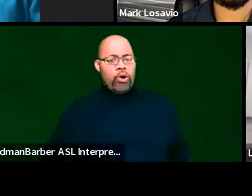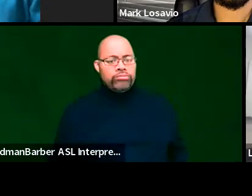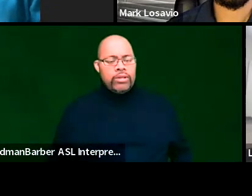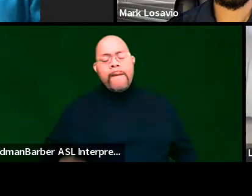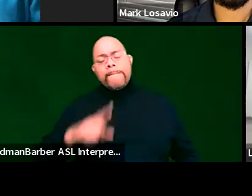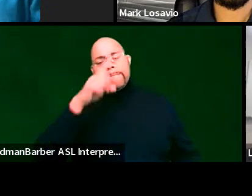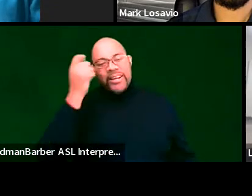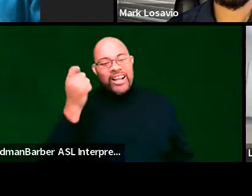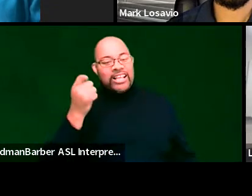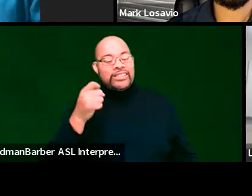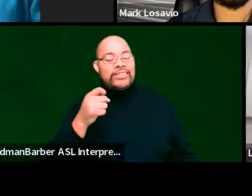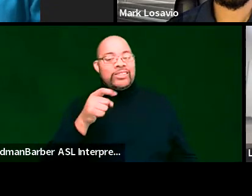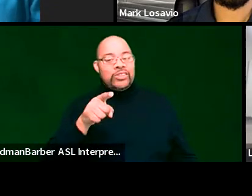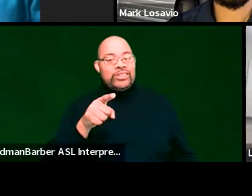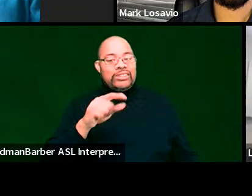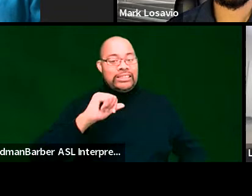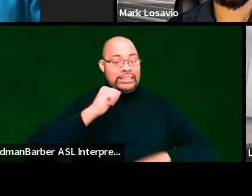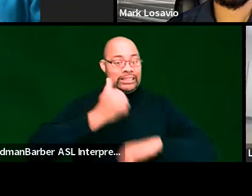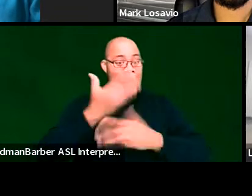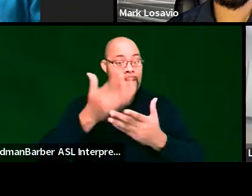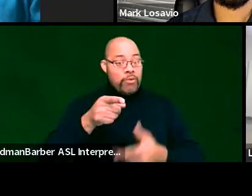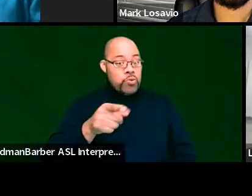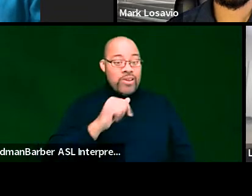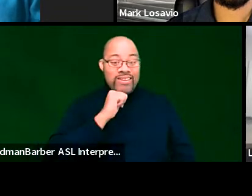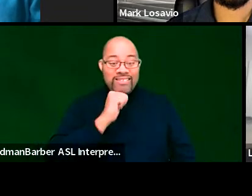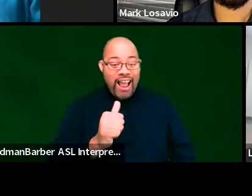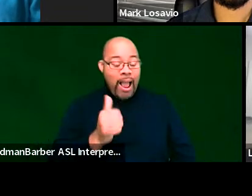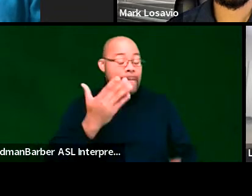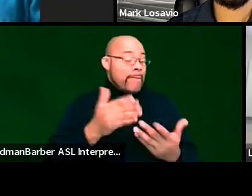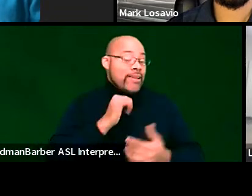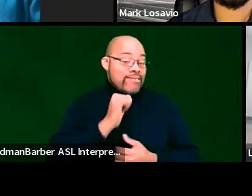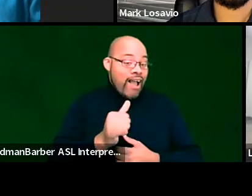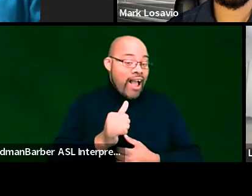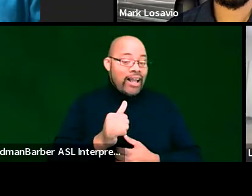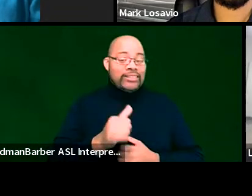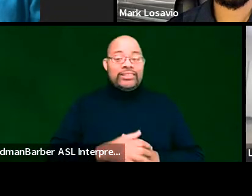because your preset menu